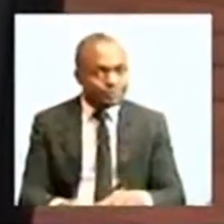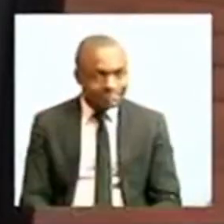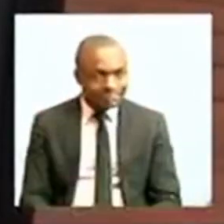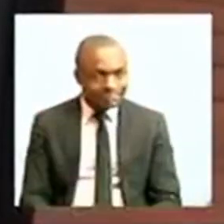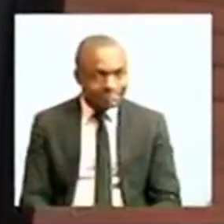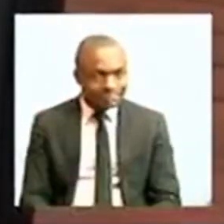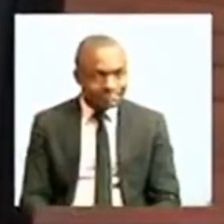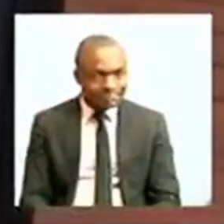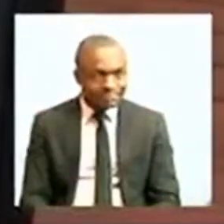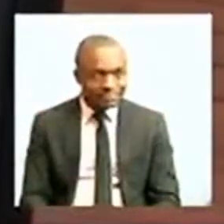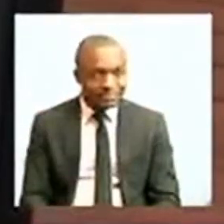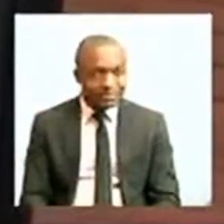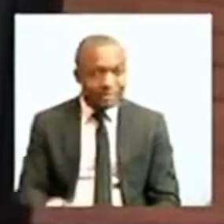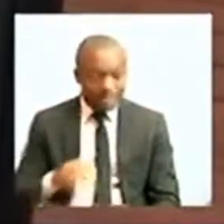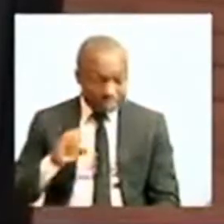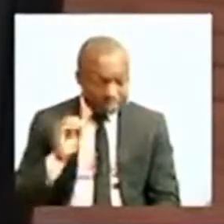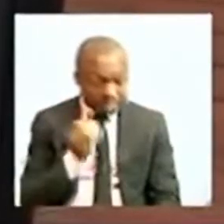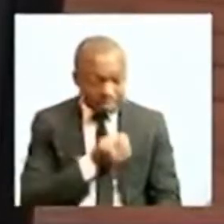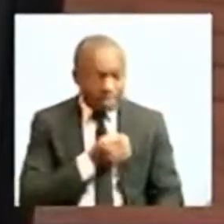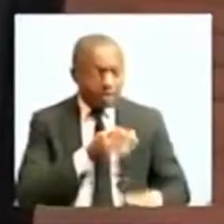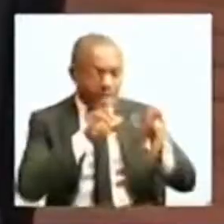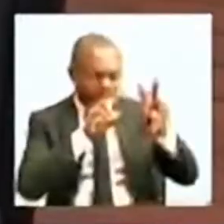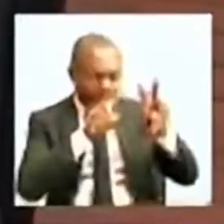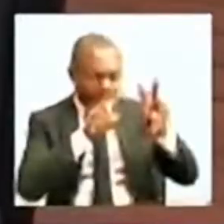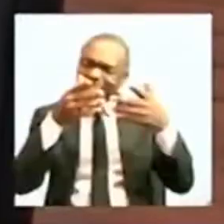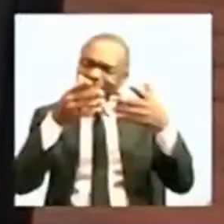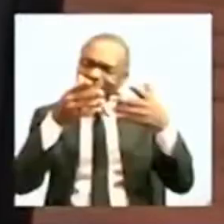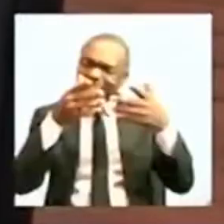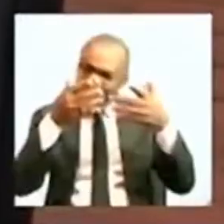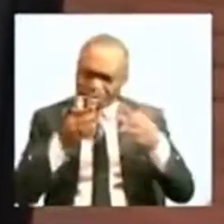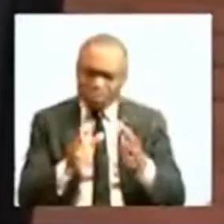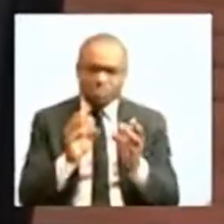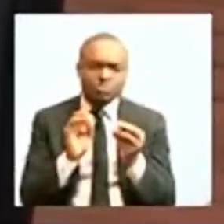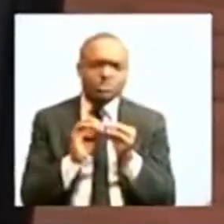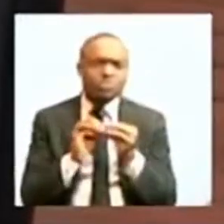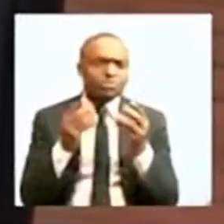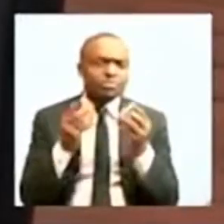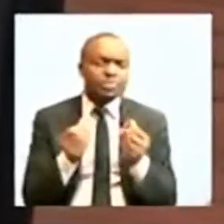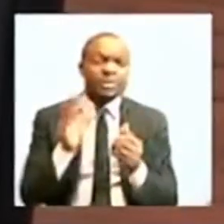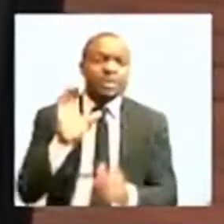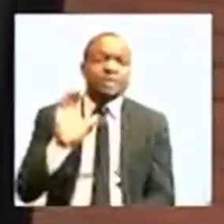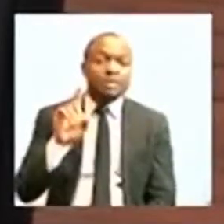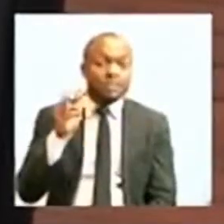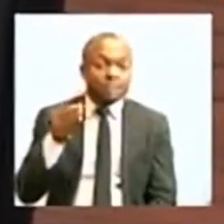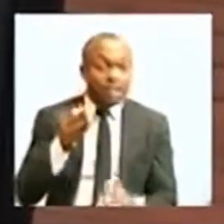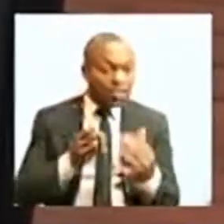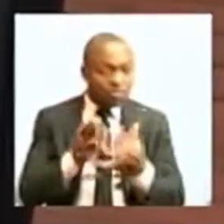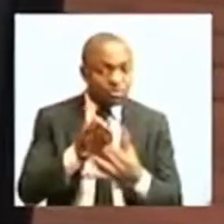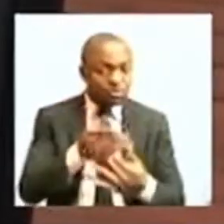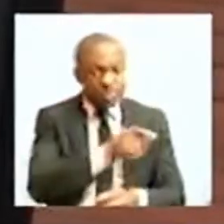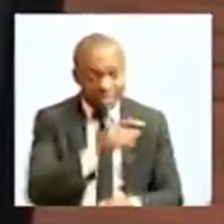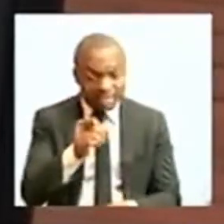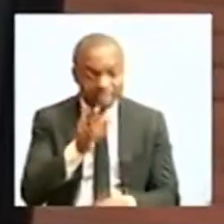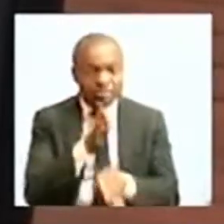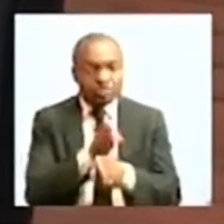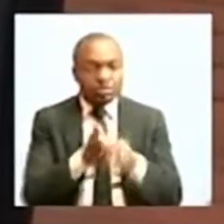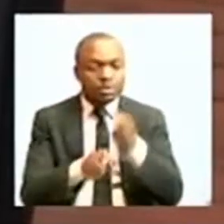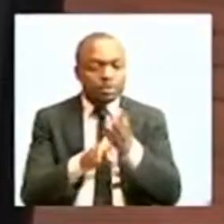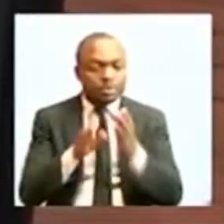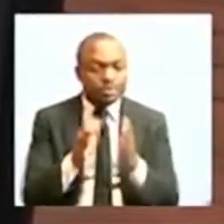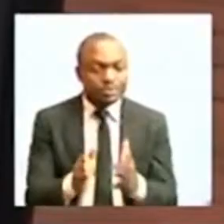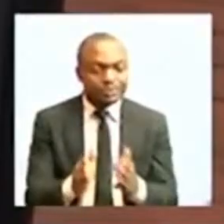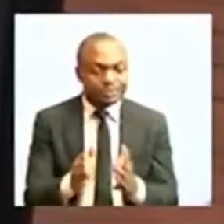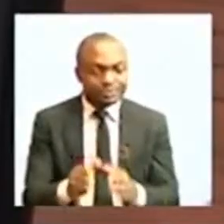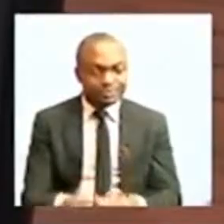And from our observation, we have lost a lot of money from CDF through these contractors.